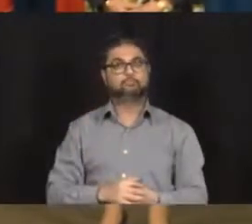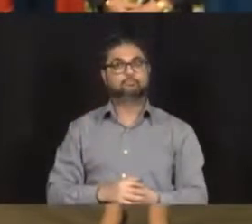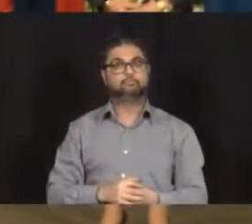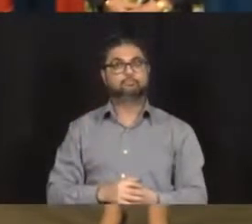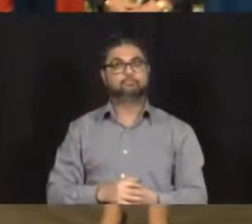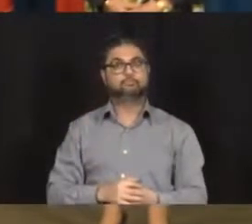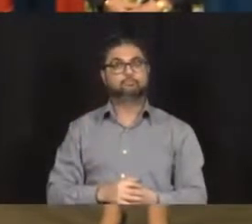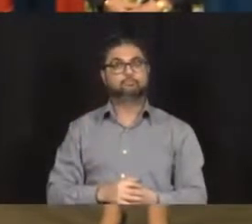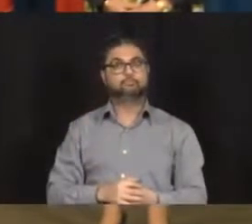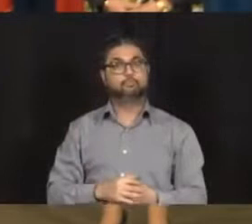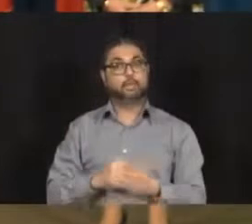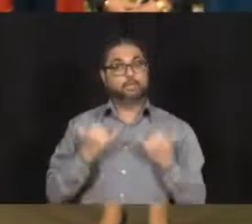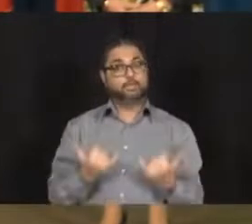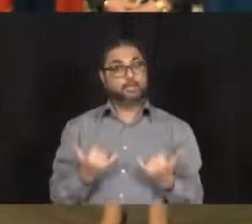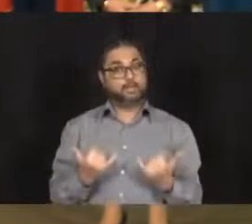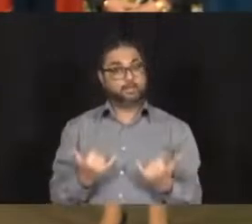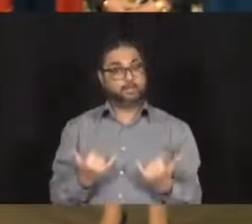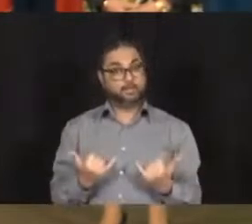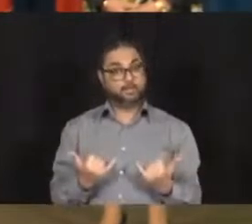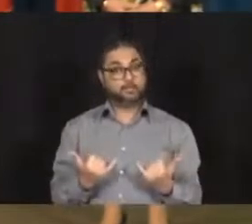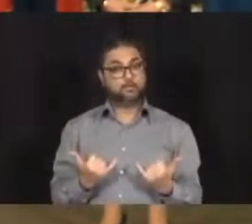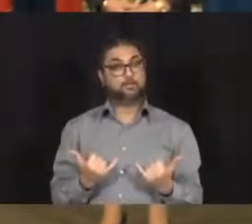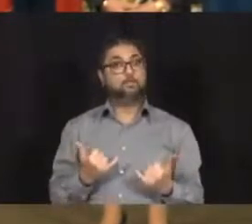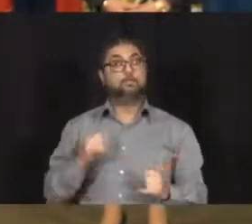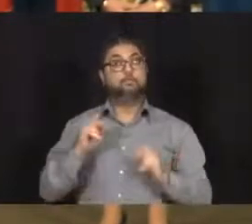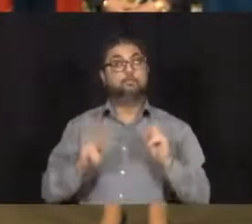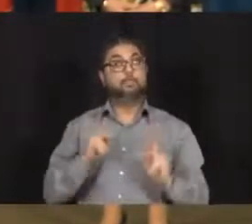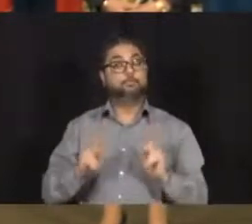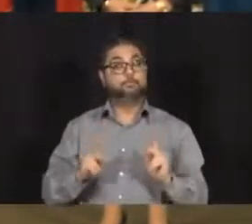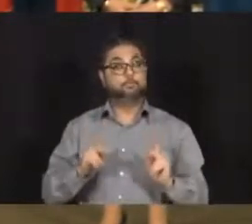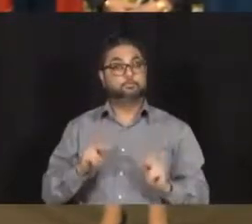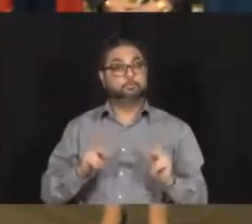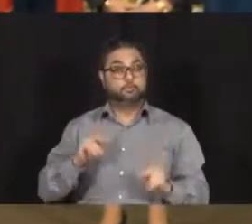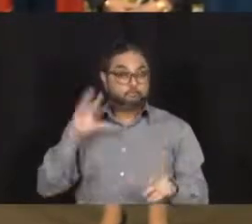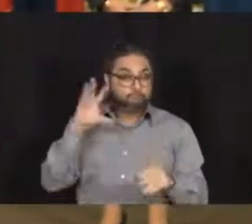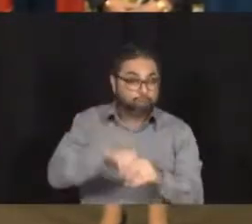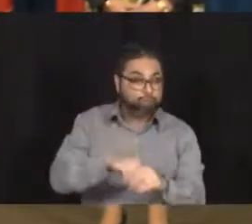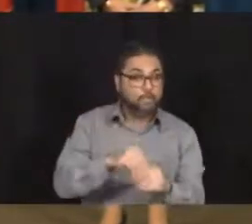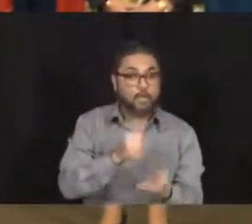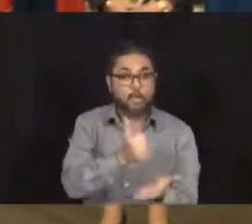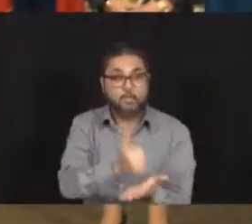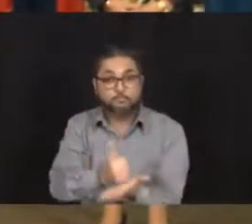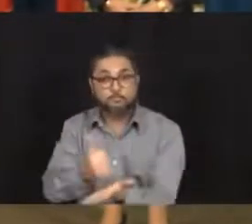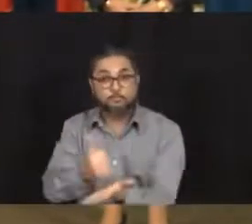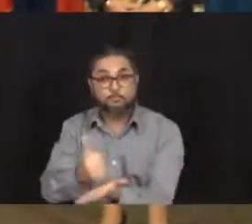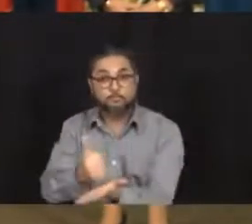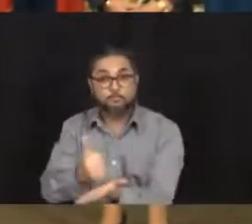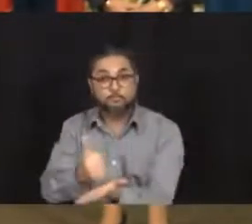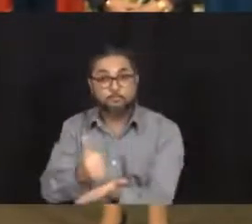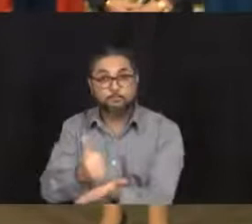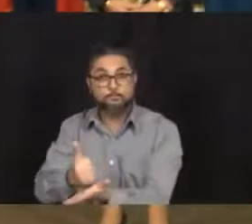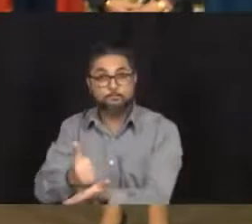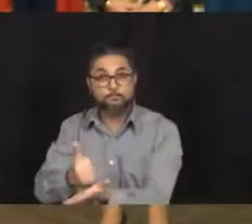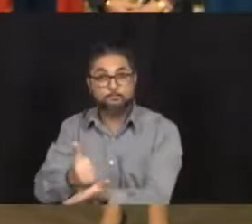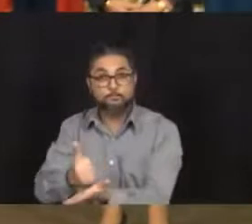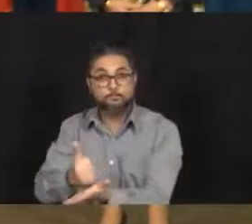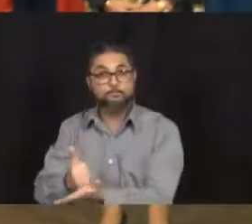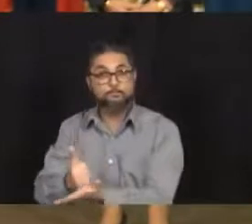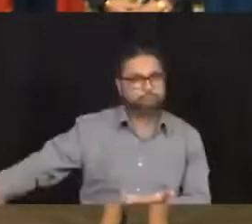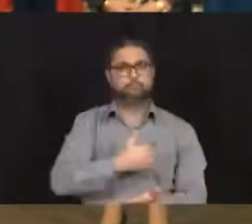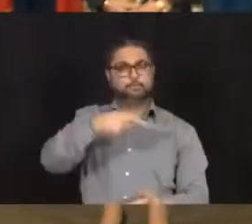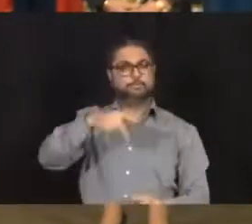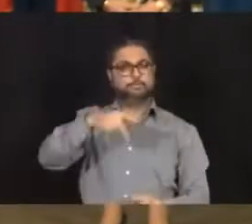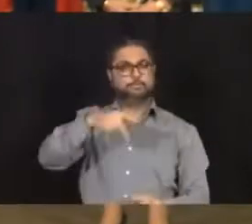These are private citizens stepping up to get desperately needed equipment to our brave men and women in the front